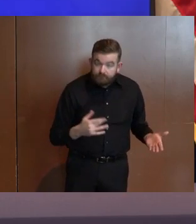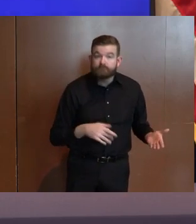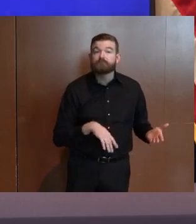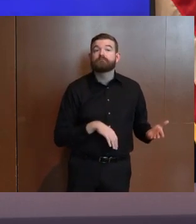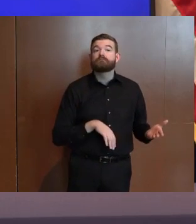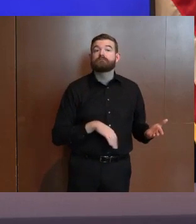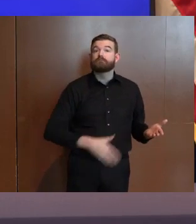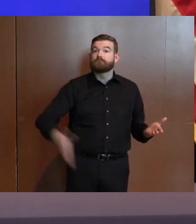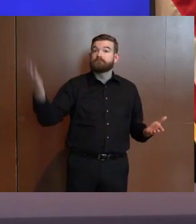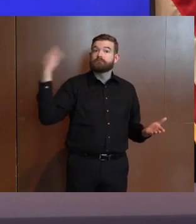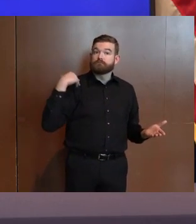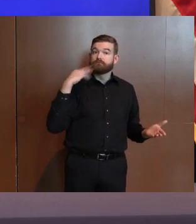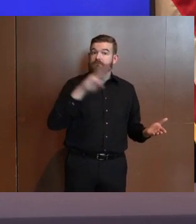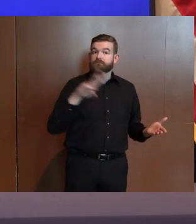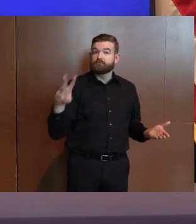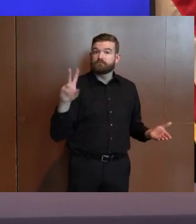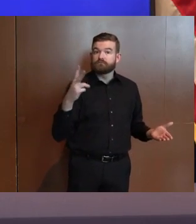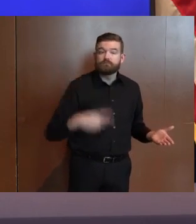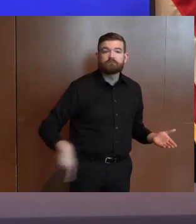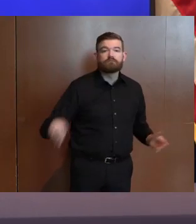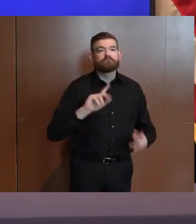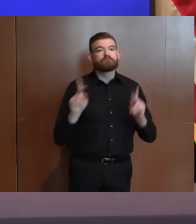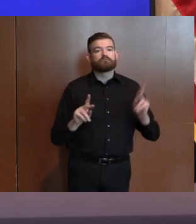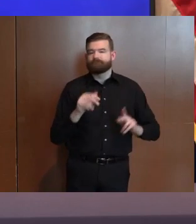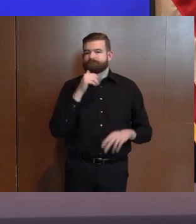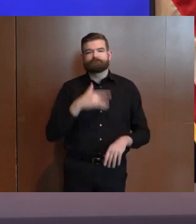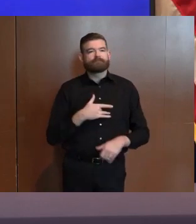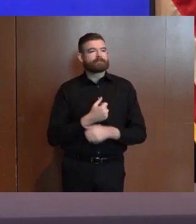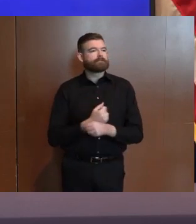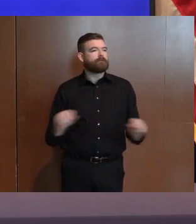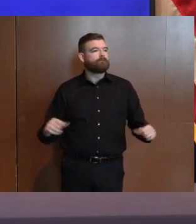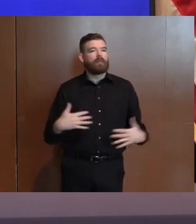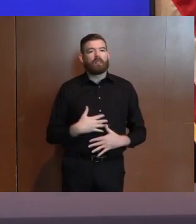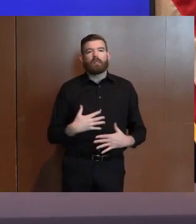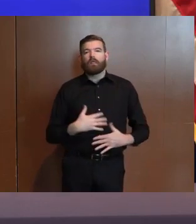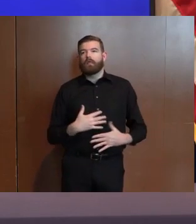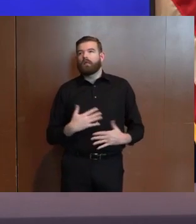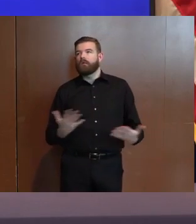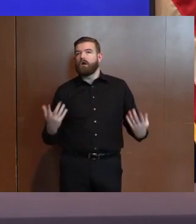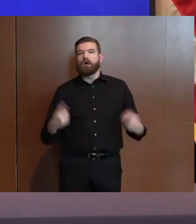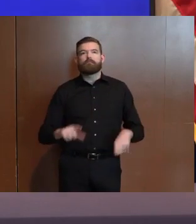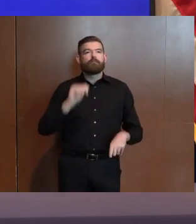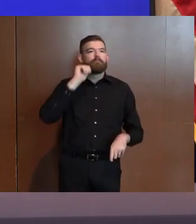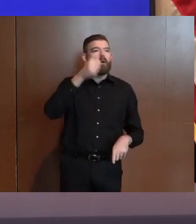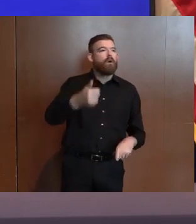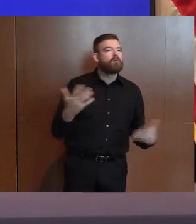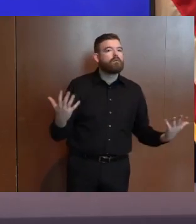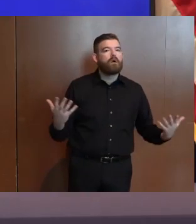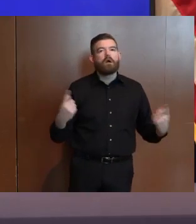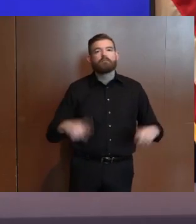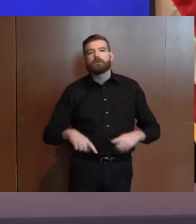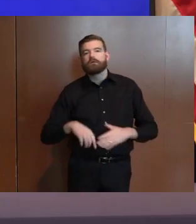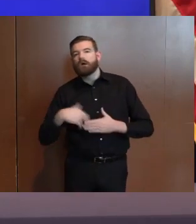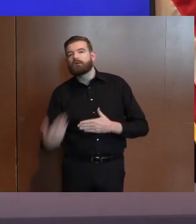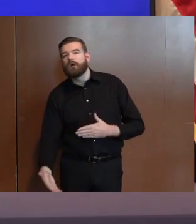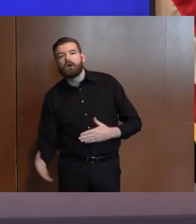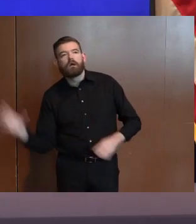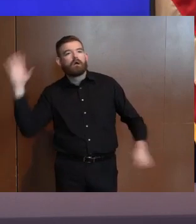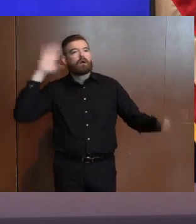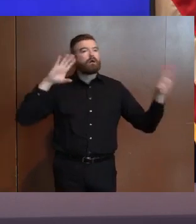of insecurity and not knowing what was around that next corner. And the need, not just among leaders, but